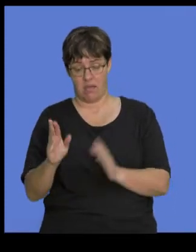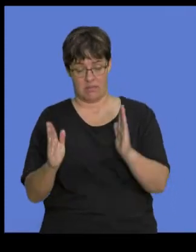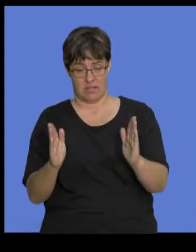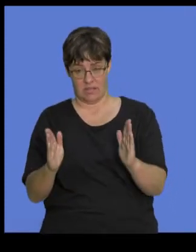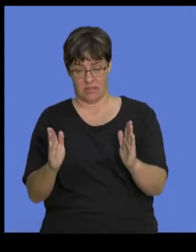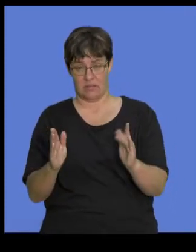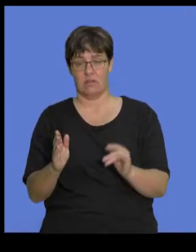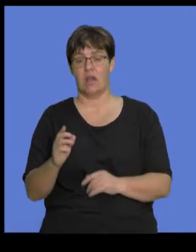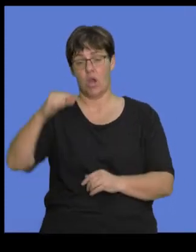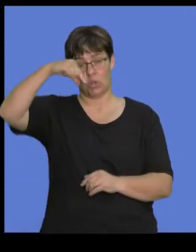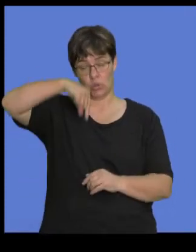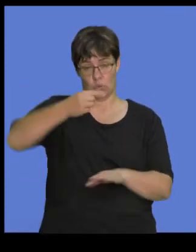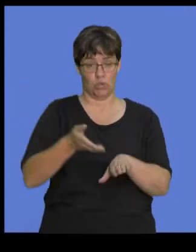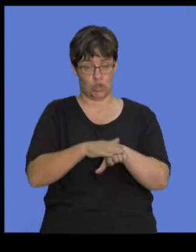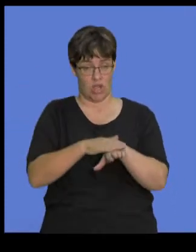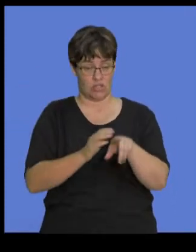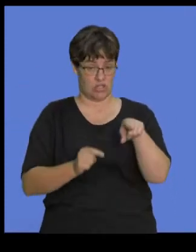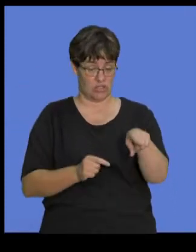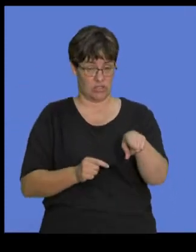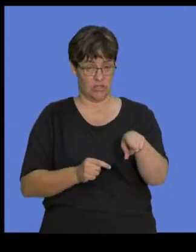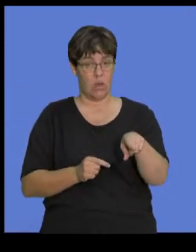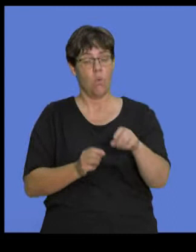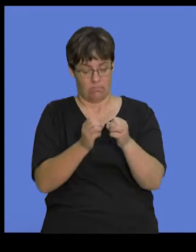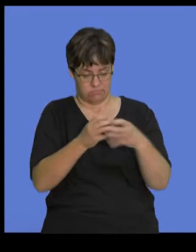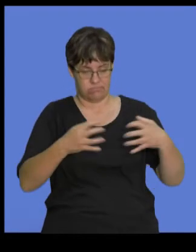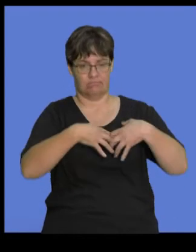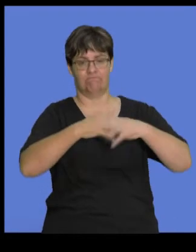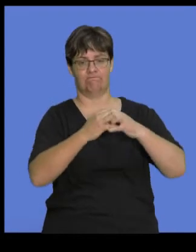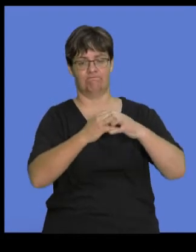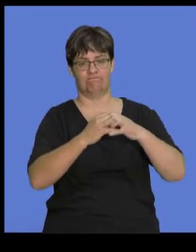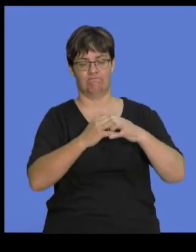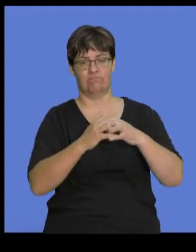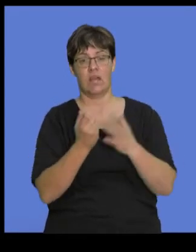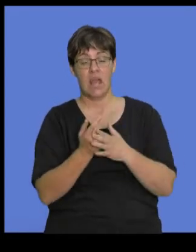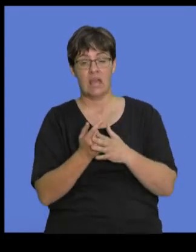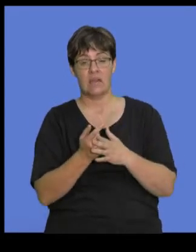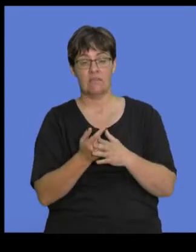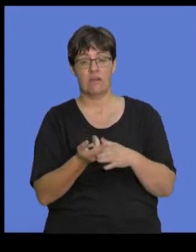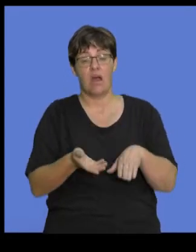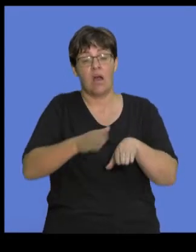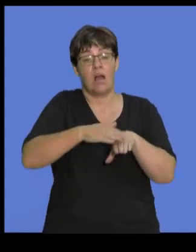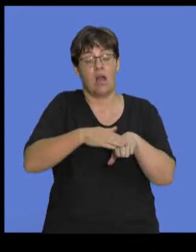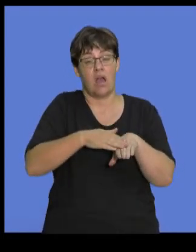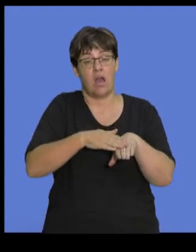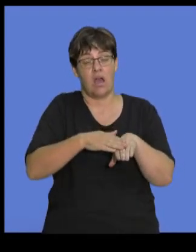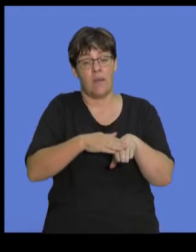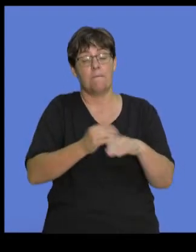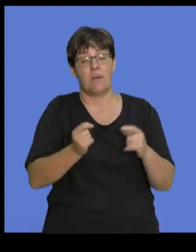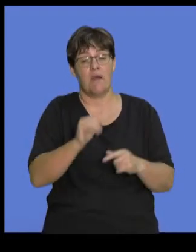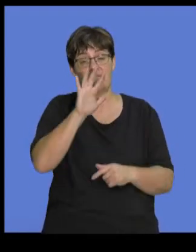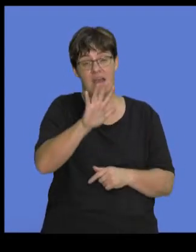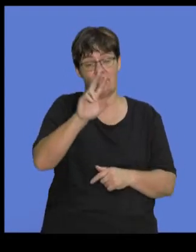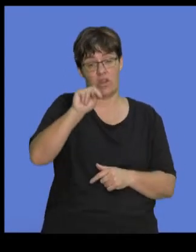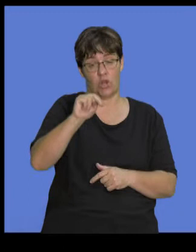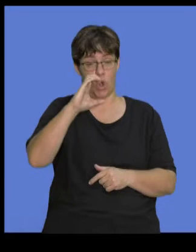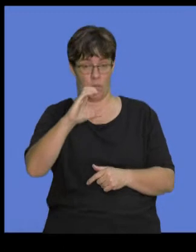okay? There's charge Q. We assume that charge is going to create a field, right? If the magnitude of electric field X